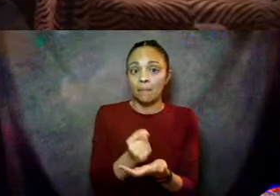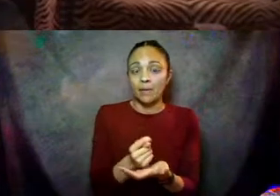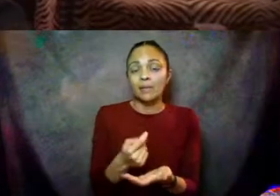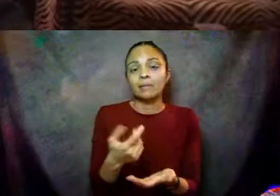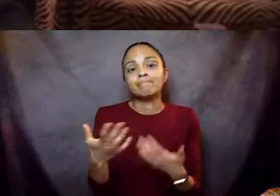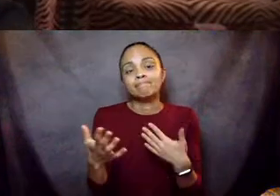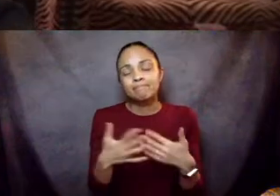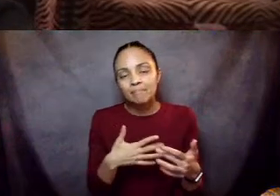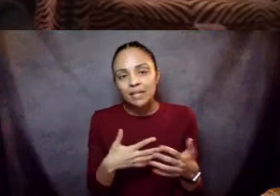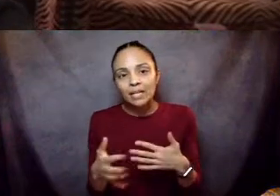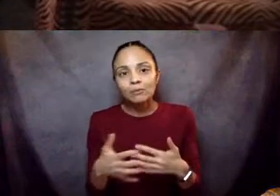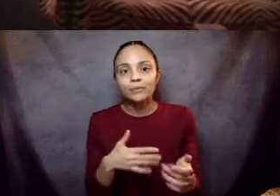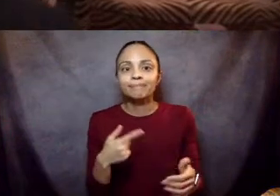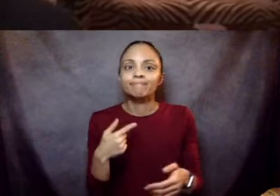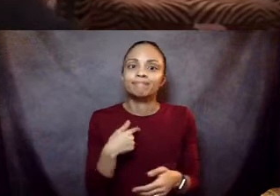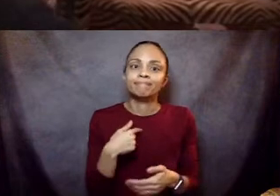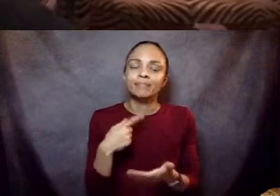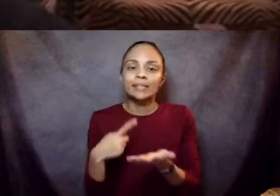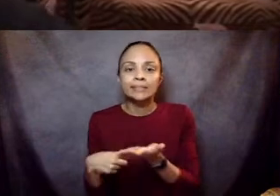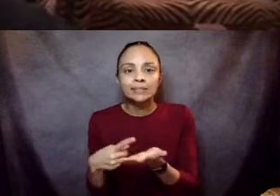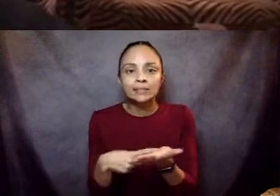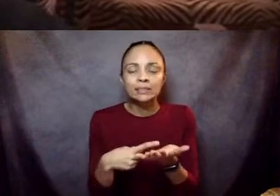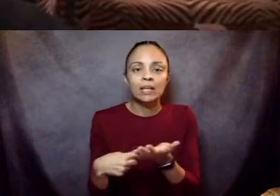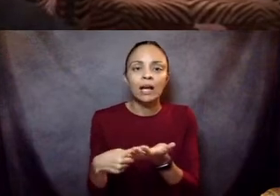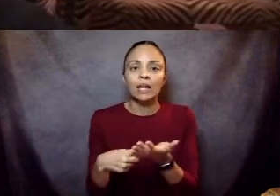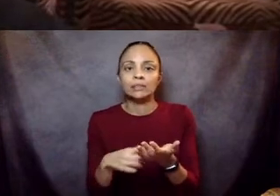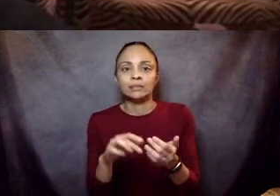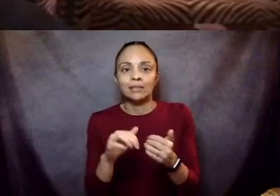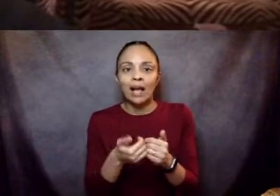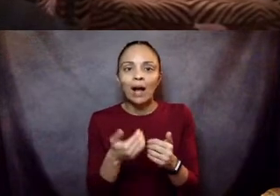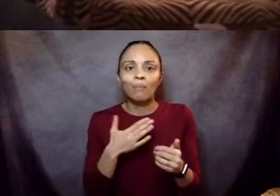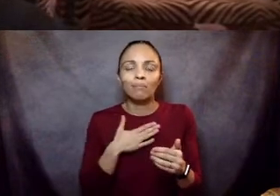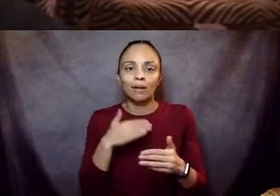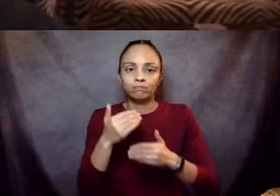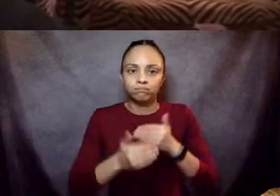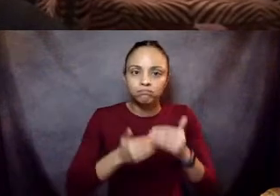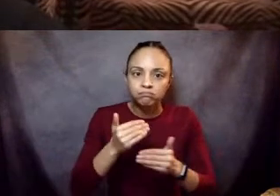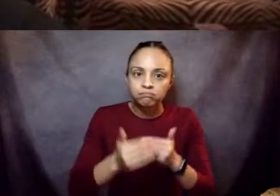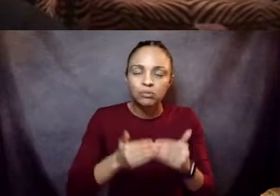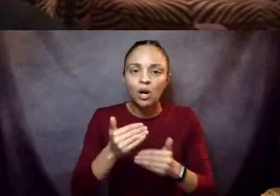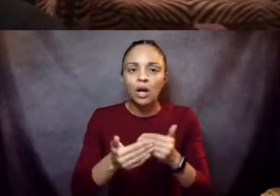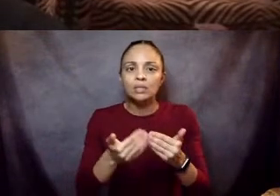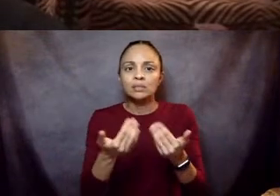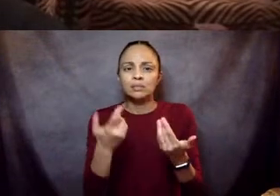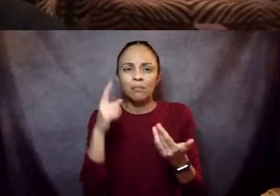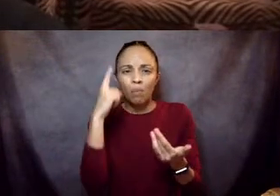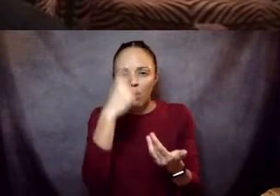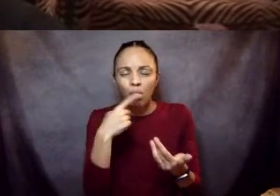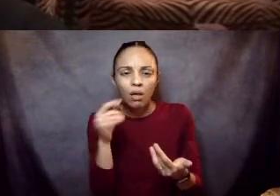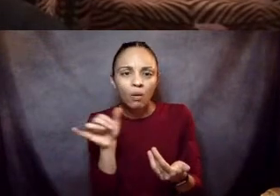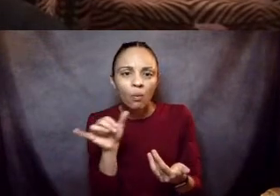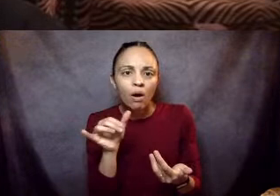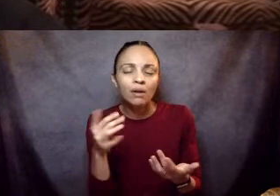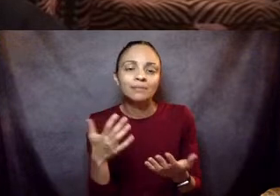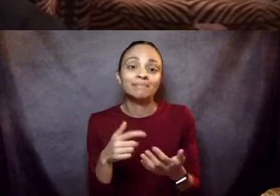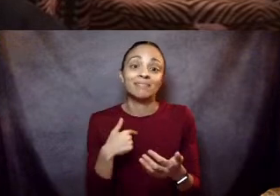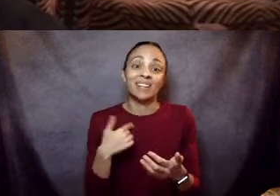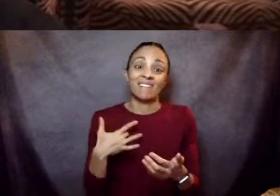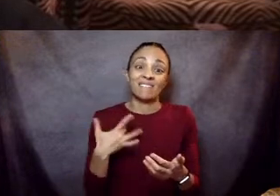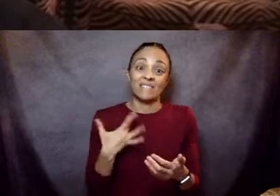I talk about my process. I am still a director and a choreographer. It is a juggling act. It's